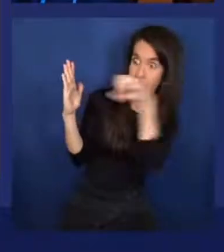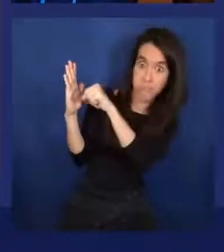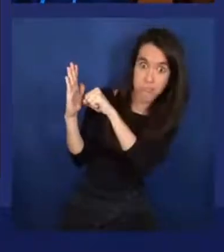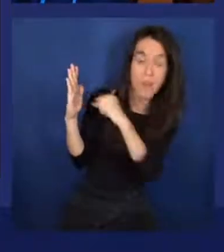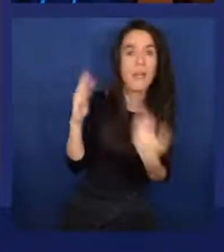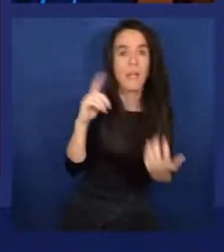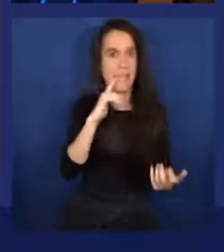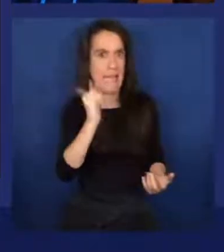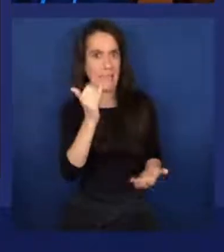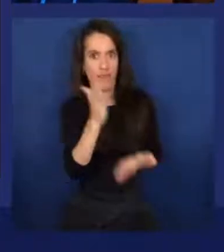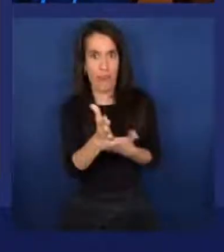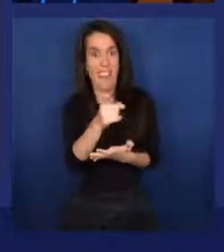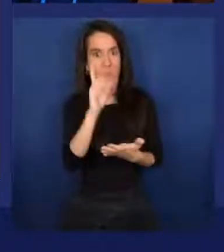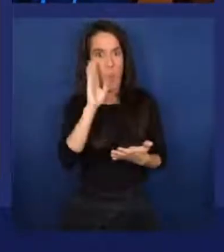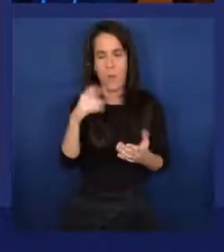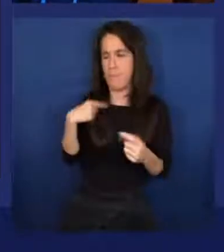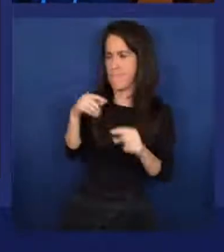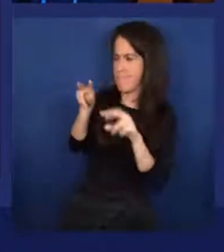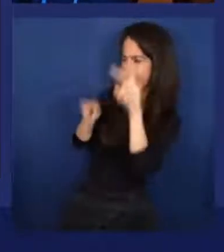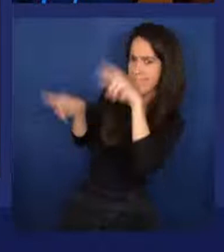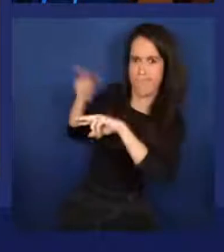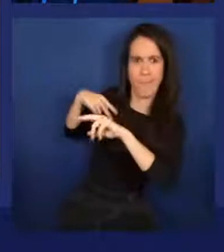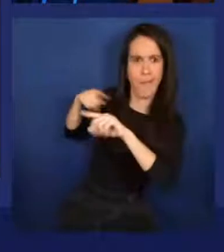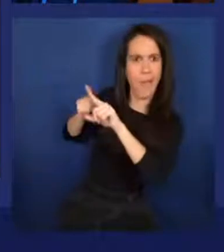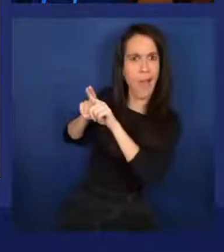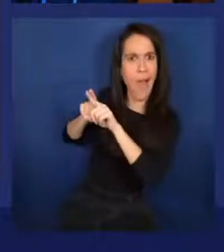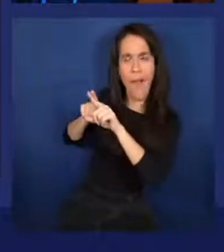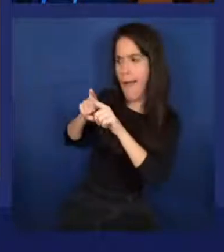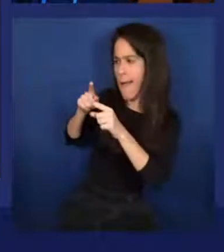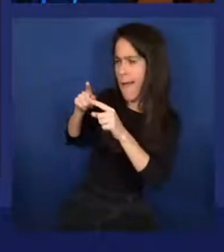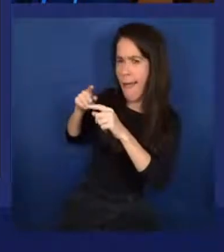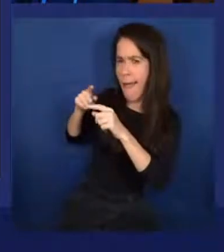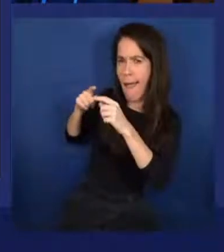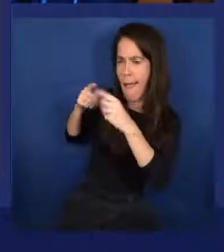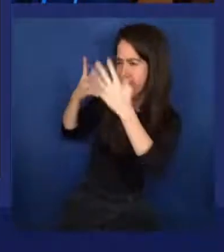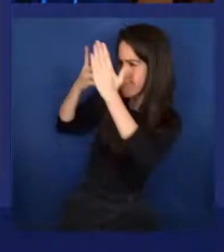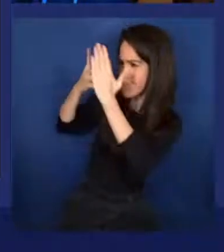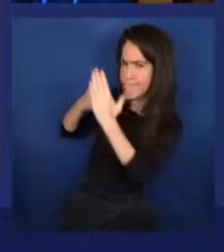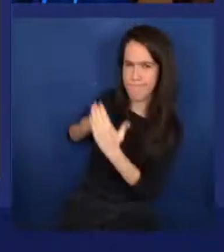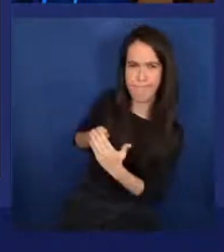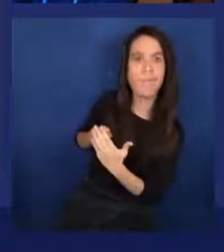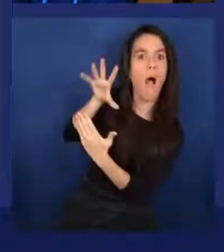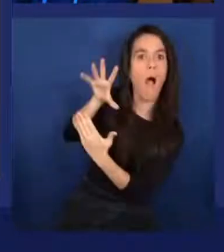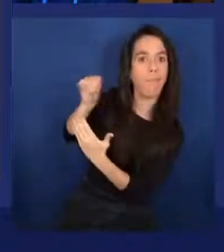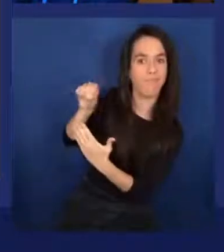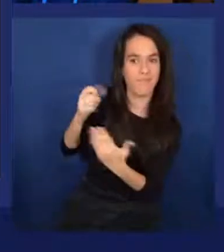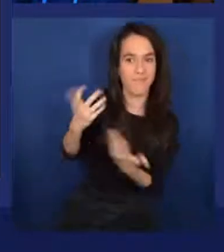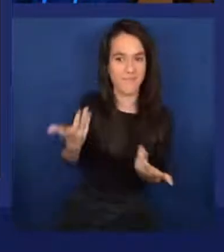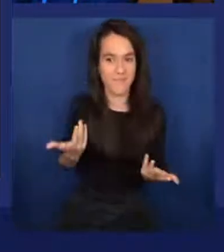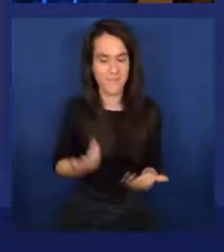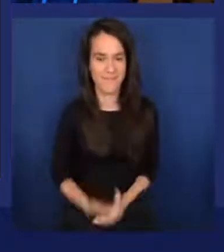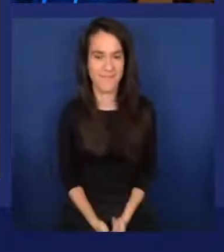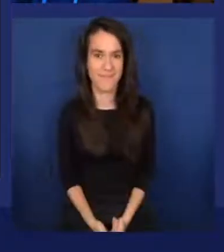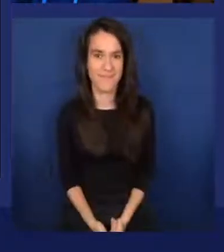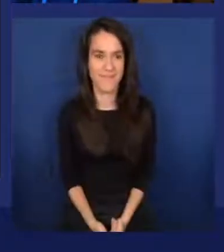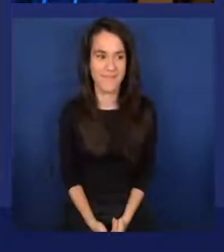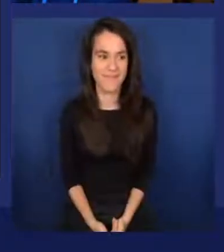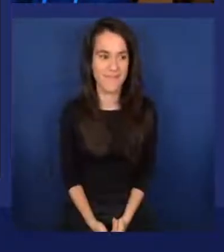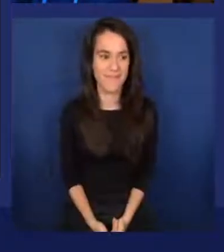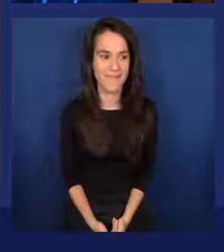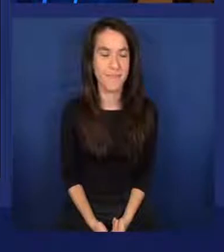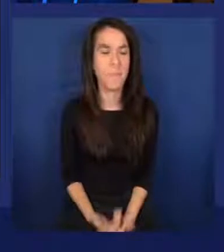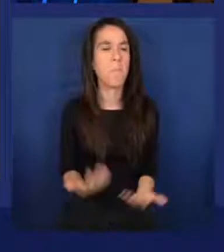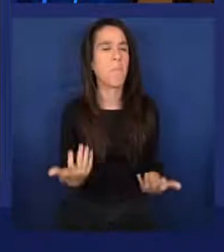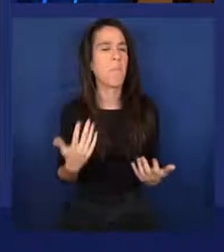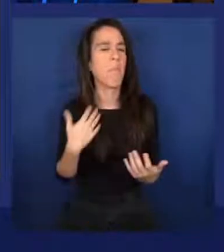yeah. Fantastic. Or none, hopefully. Or none. Okay. Then the other question I have is,